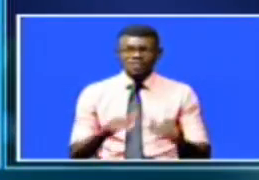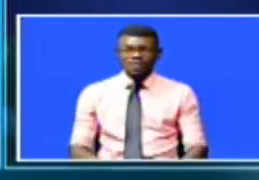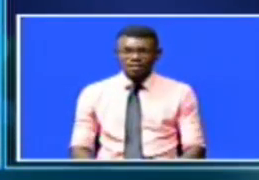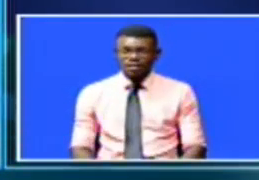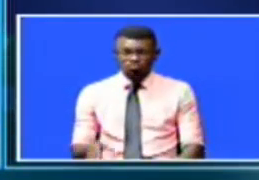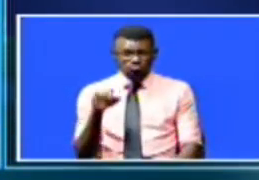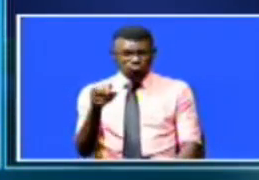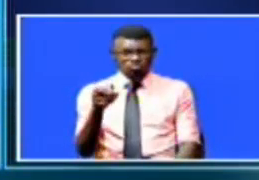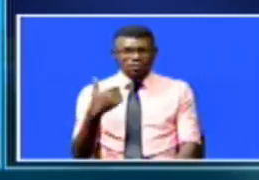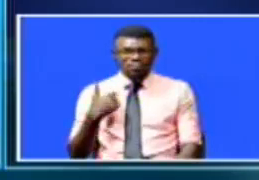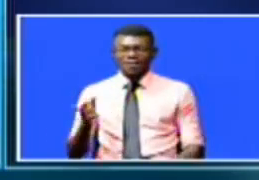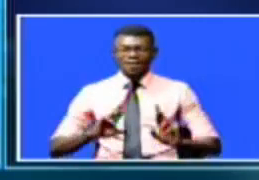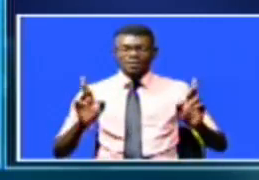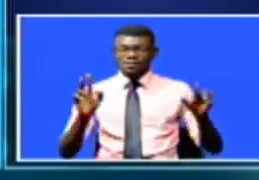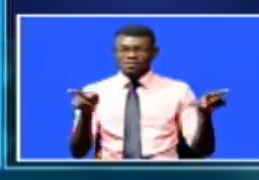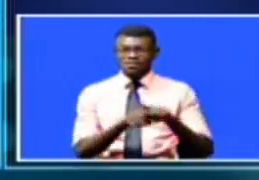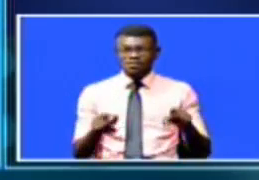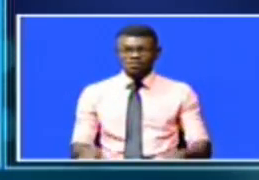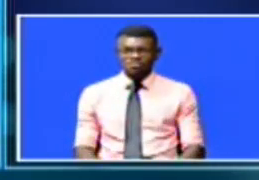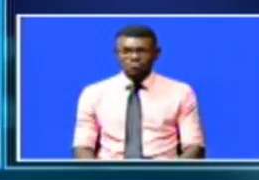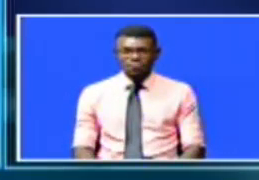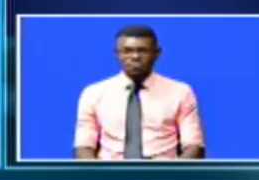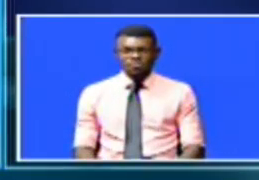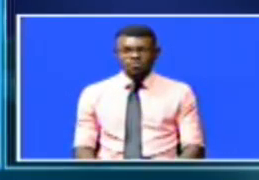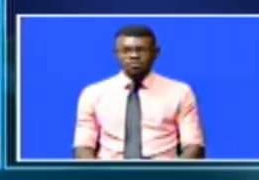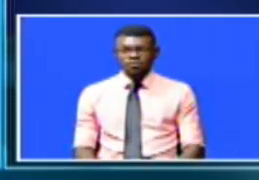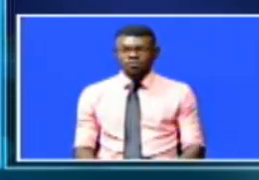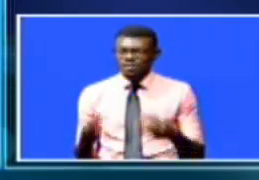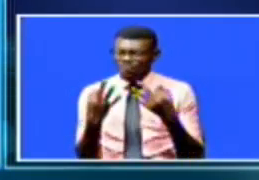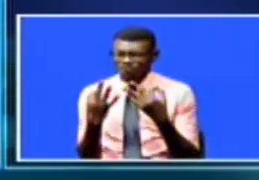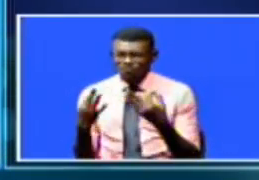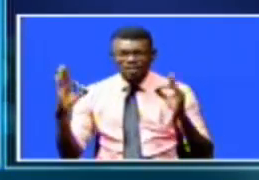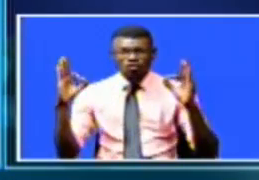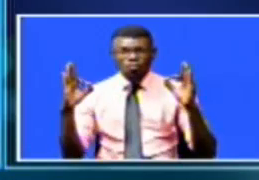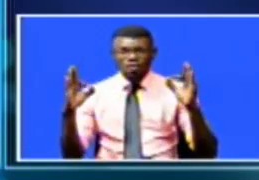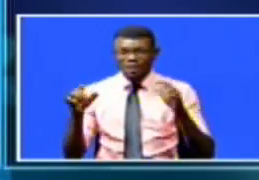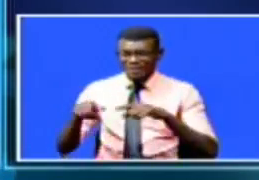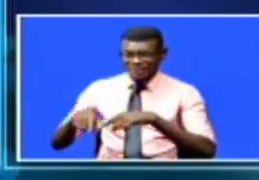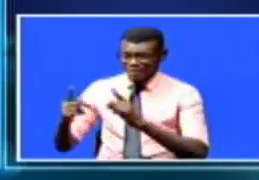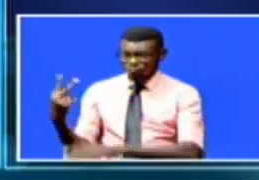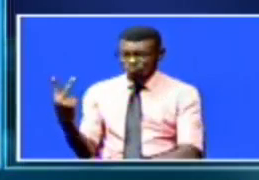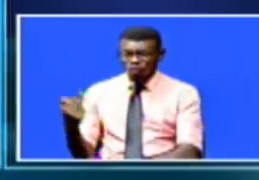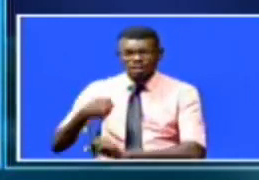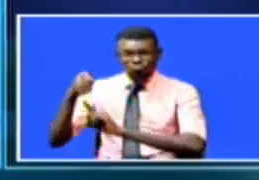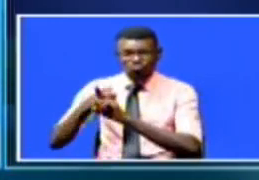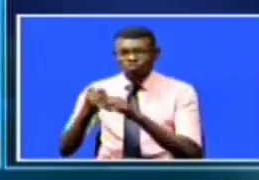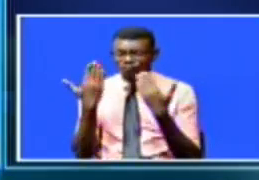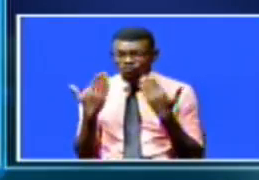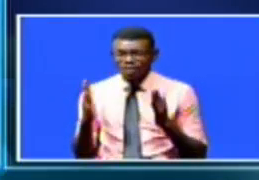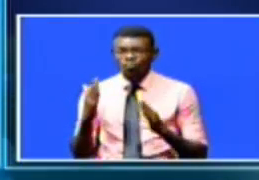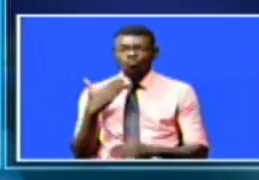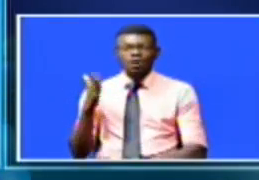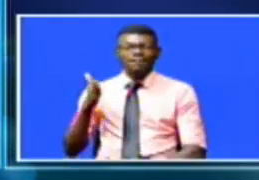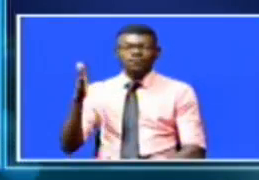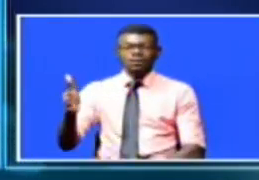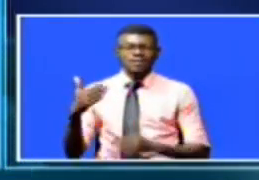the extreme that I'm prepared to fight for those freedom and liberty that they have fought for, so that the future generation can